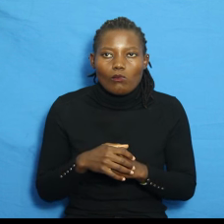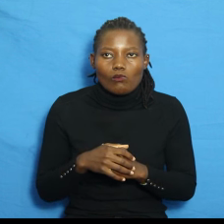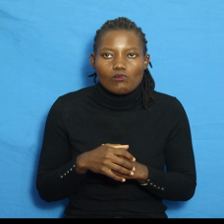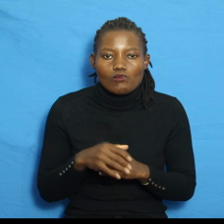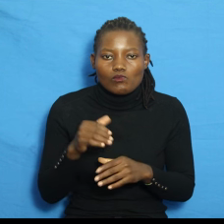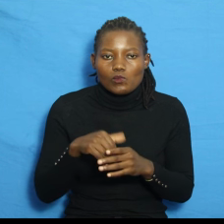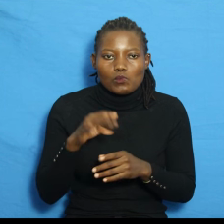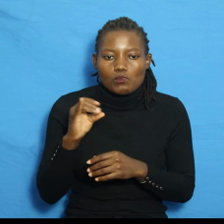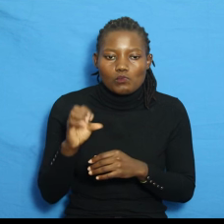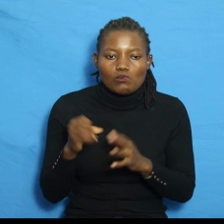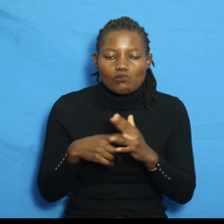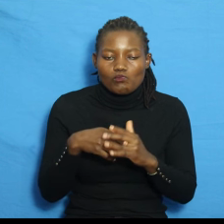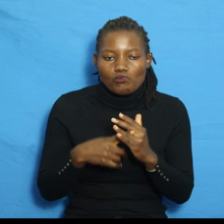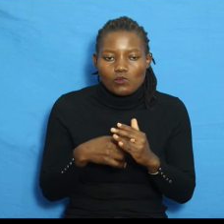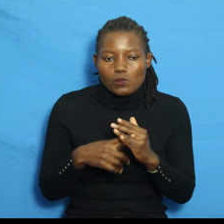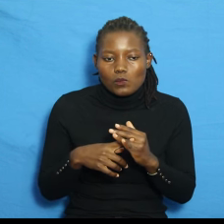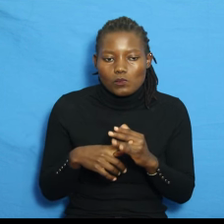in